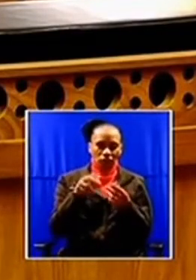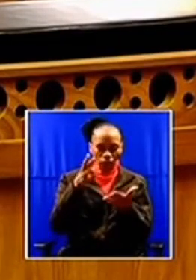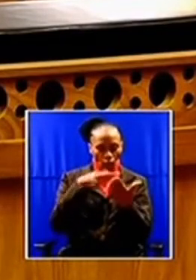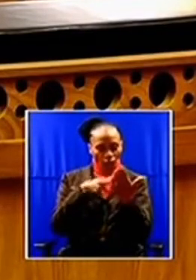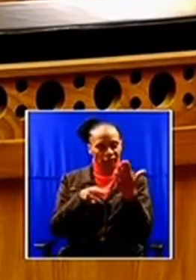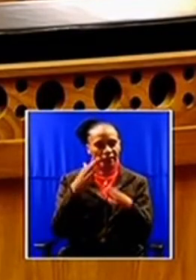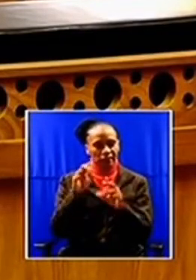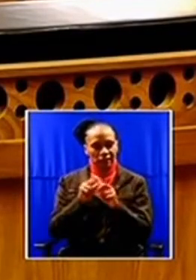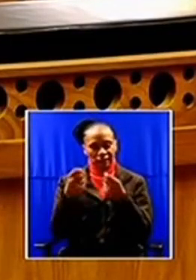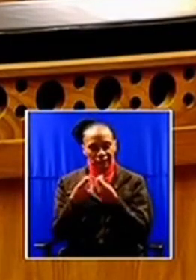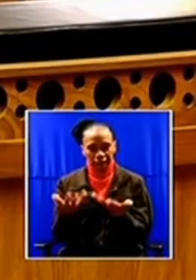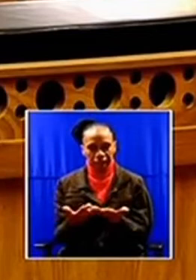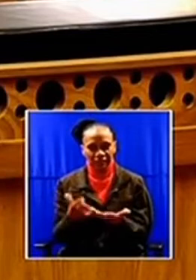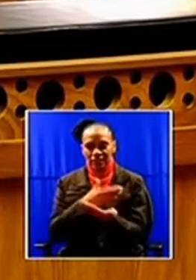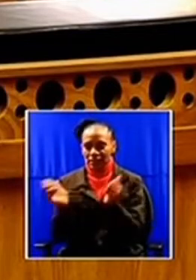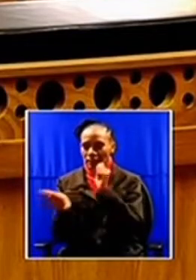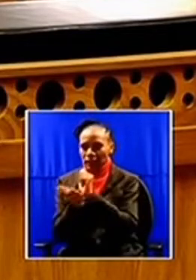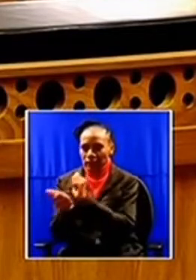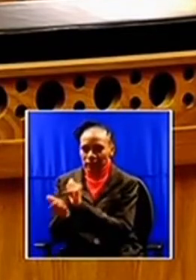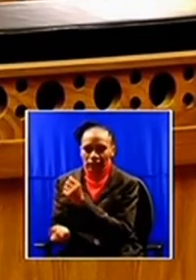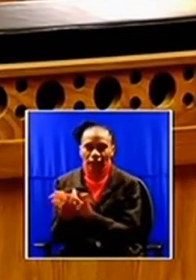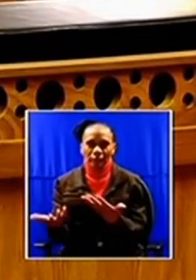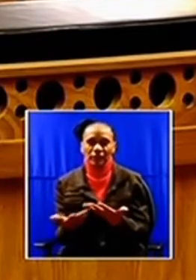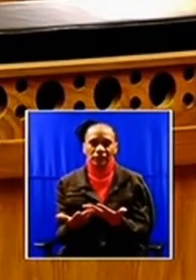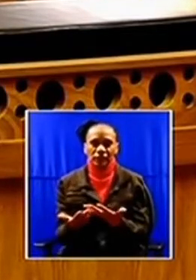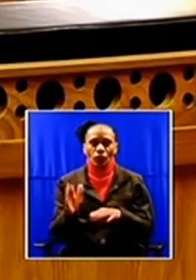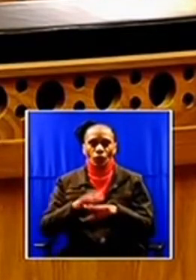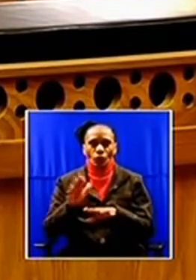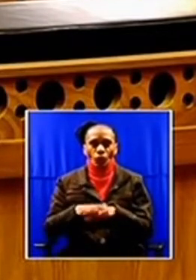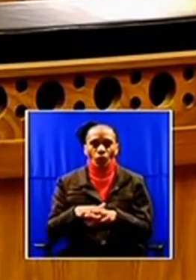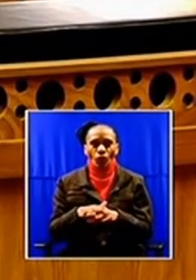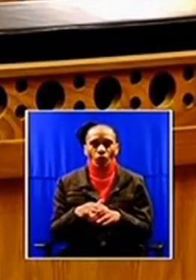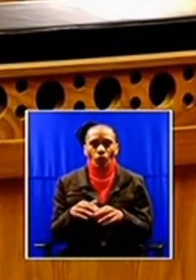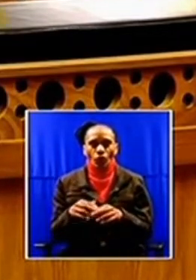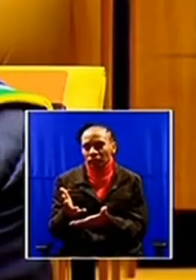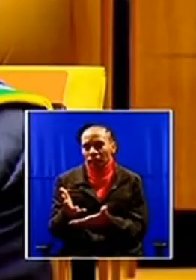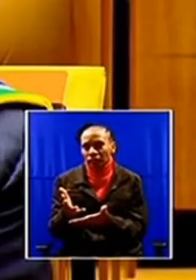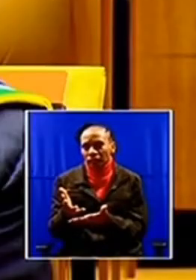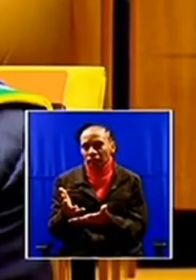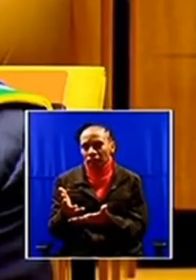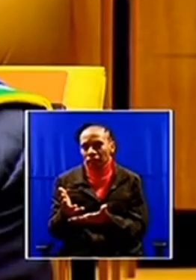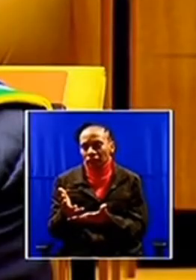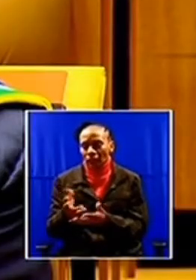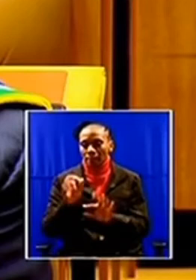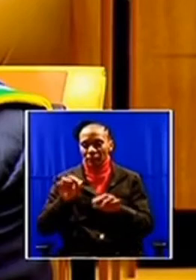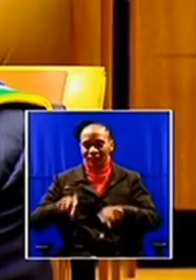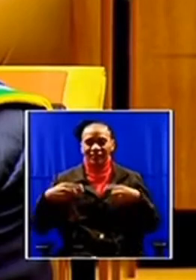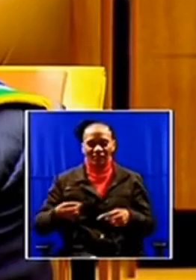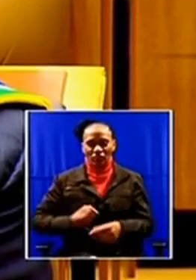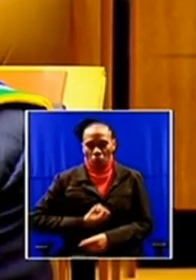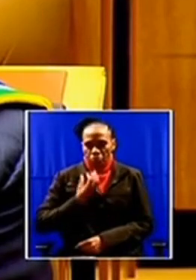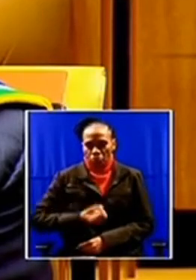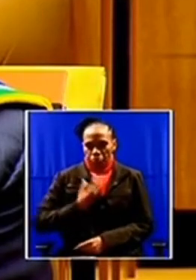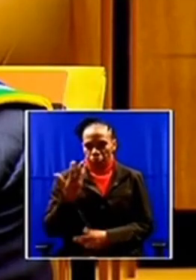been arrests, asset forfeitures, and the freezing of bank accounts. Mopresidente R. Lepfahun,